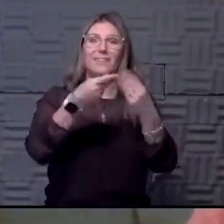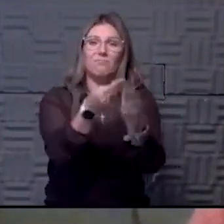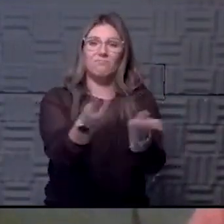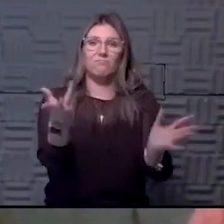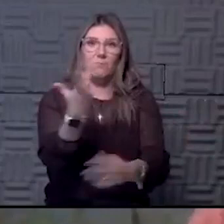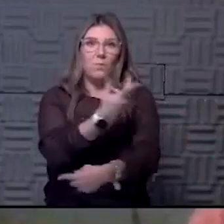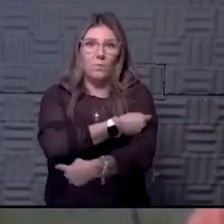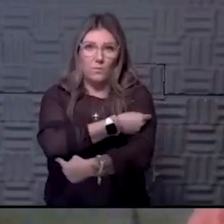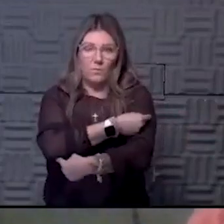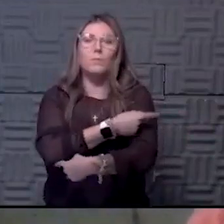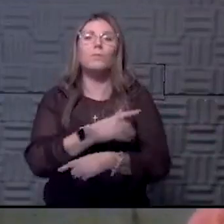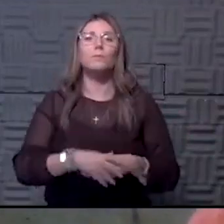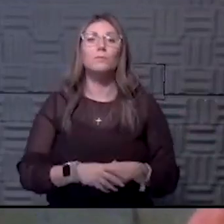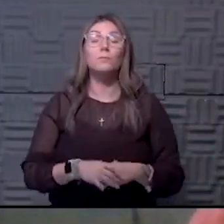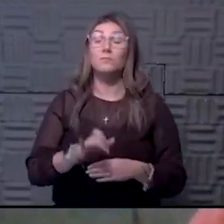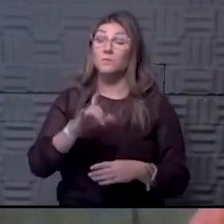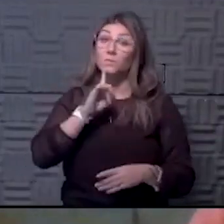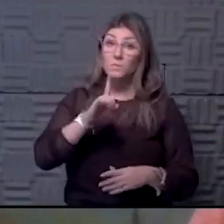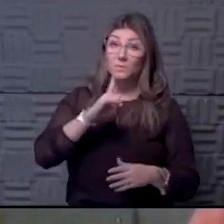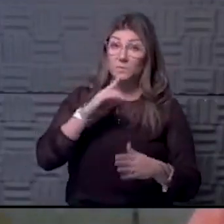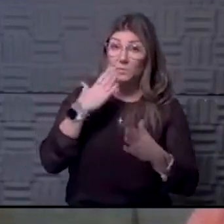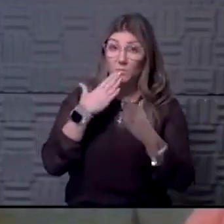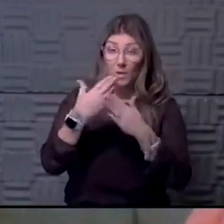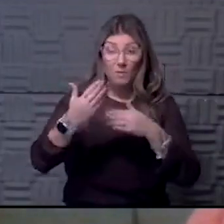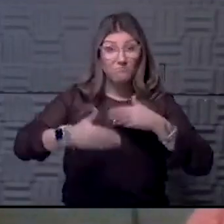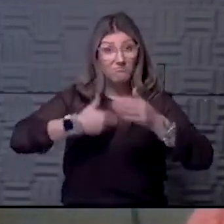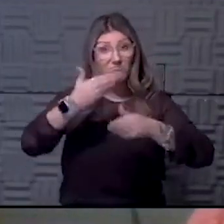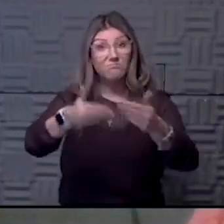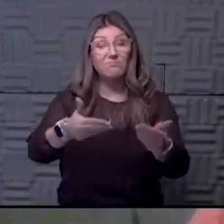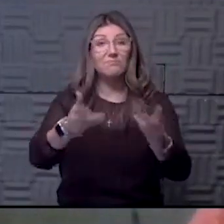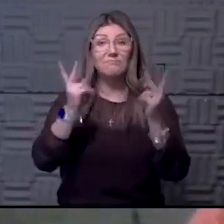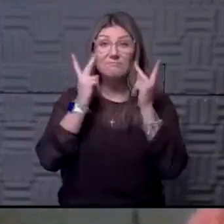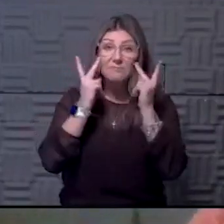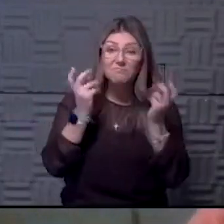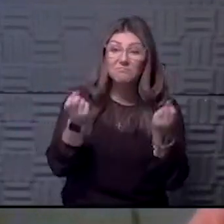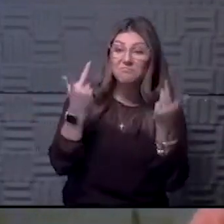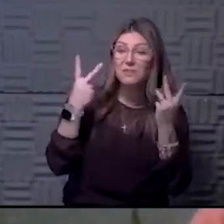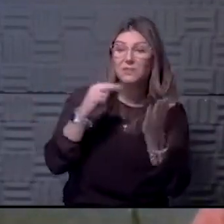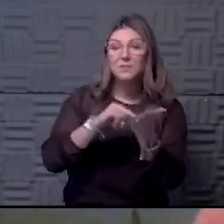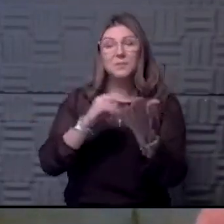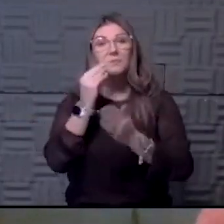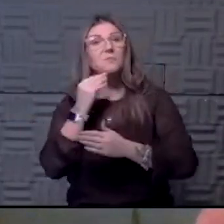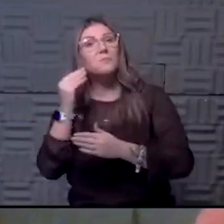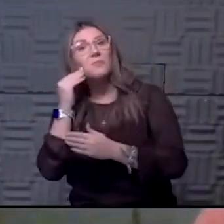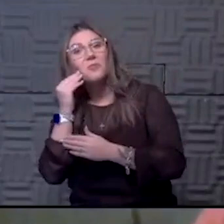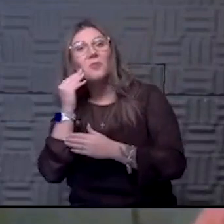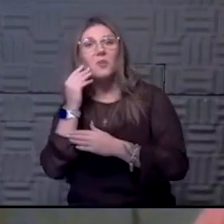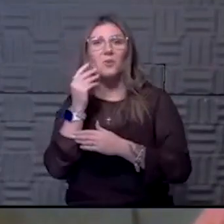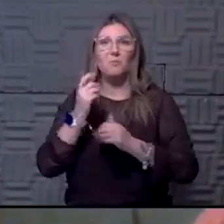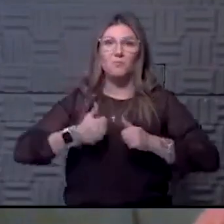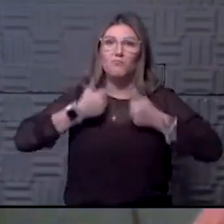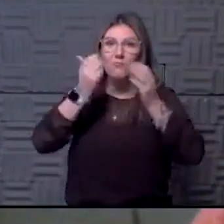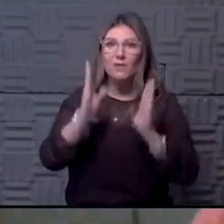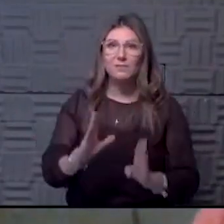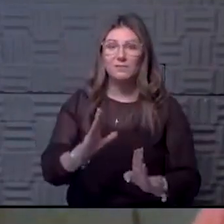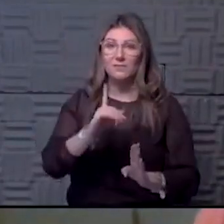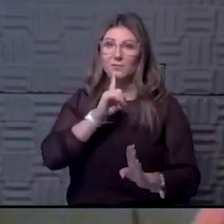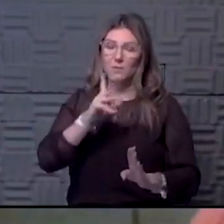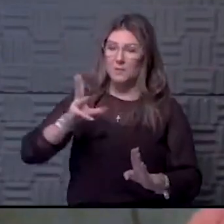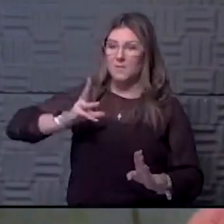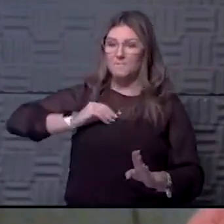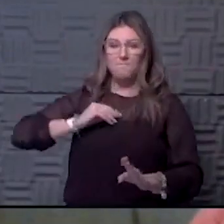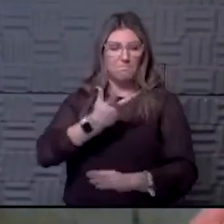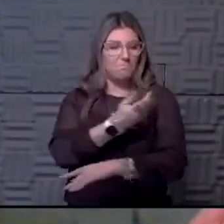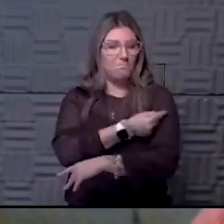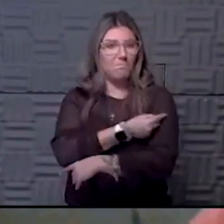vaccine. That has gone really well. We've seen a lot of the nursing home patients and residents really take the vaccine.